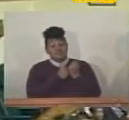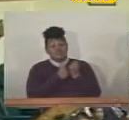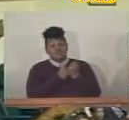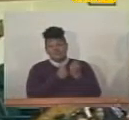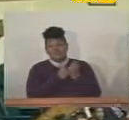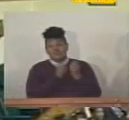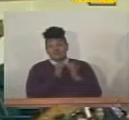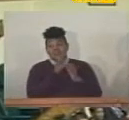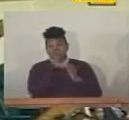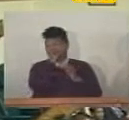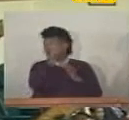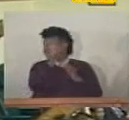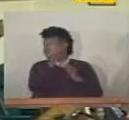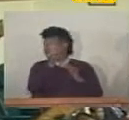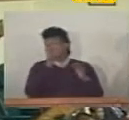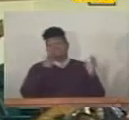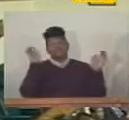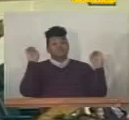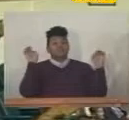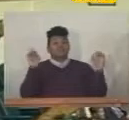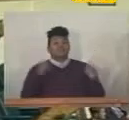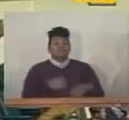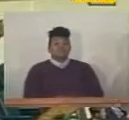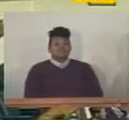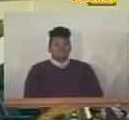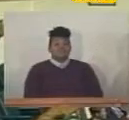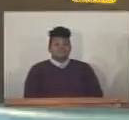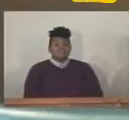the extension of the state of emergency.